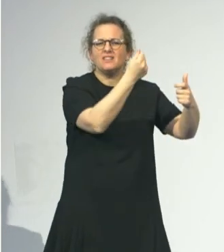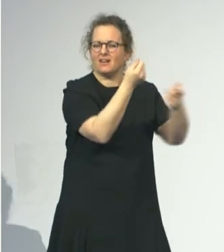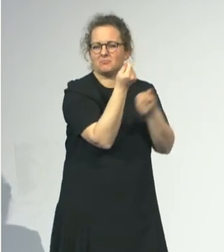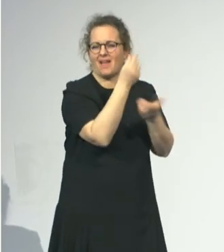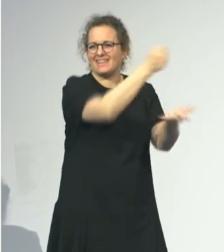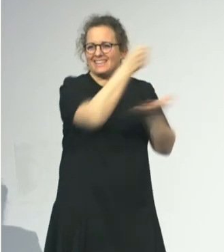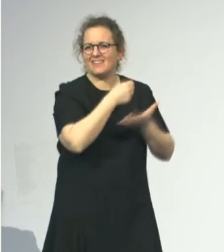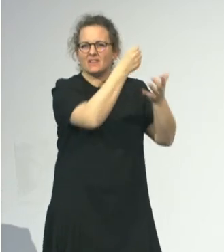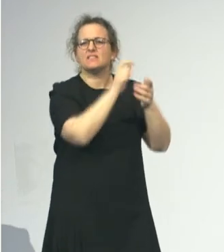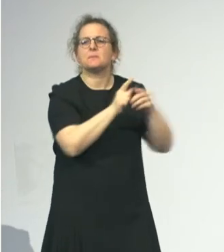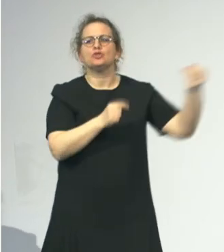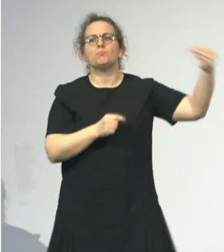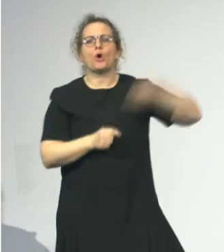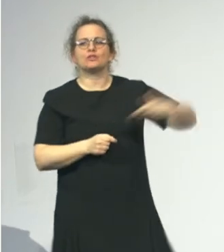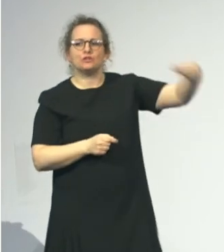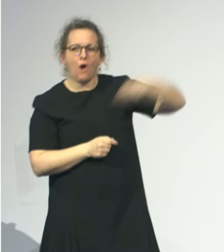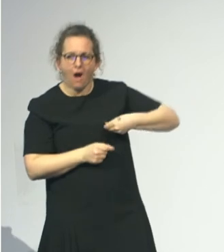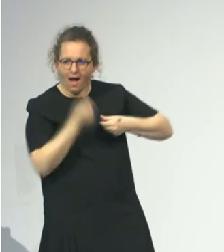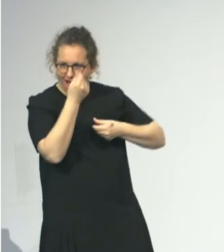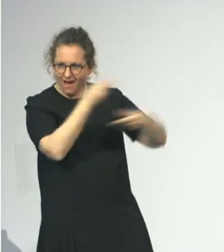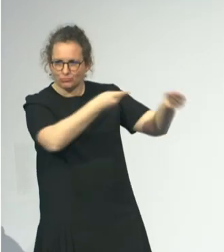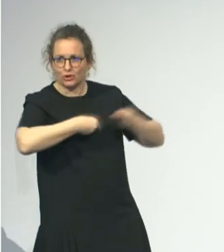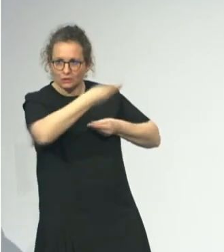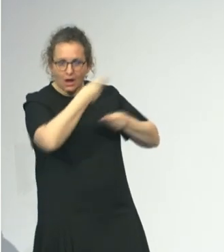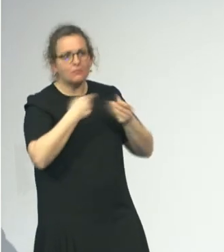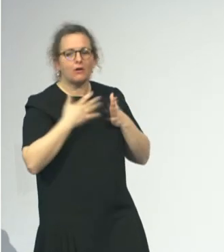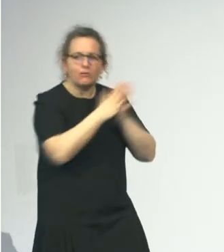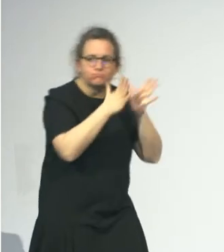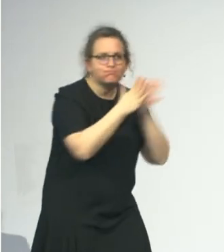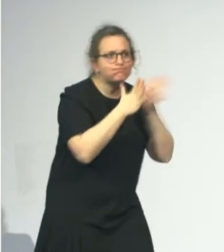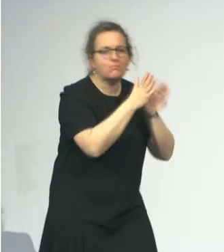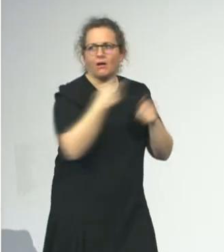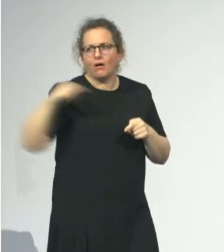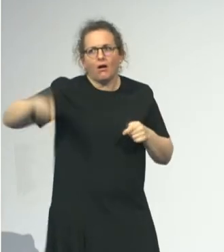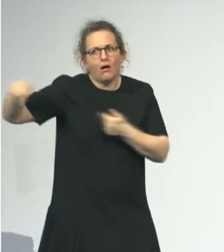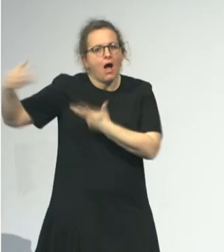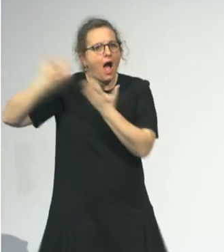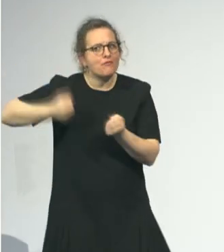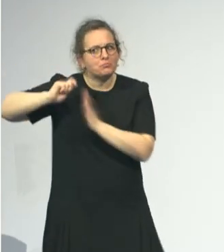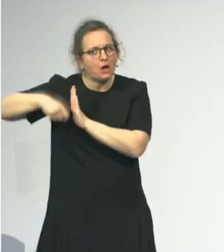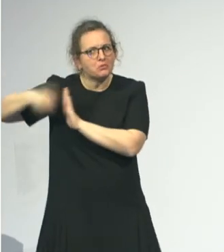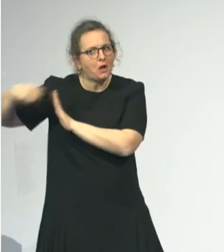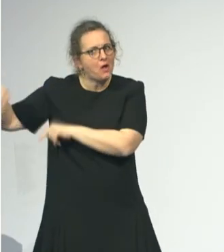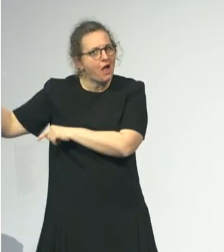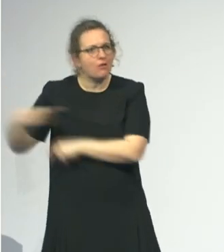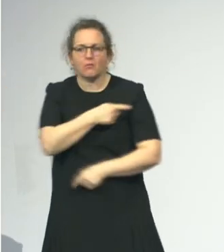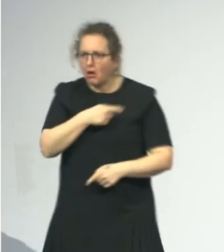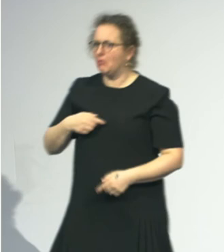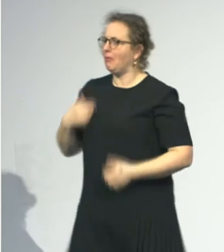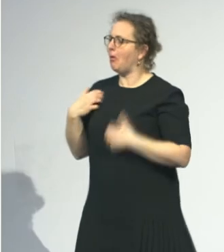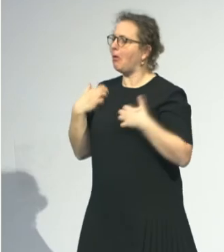an accountability for society, for the companies, for the people that follow us.